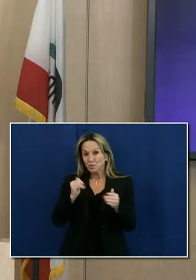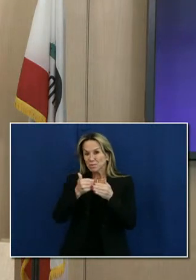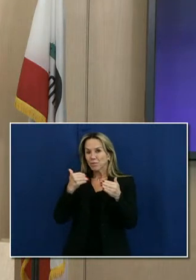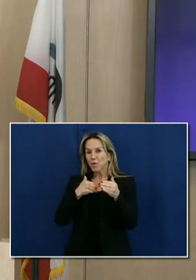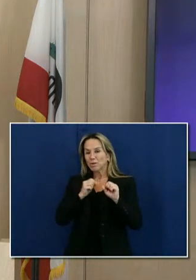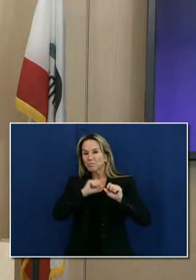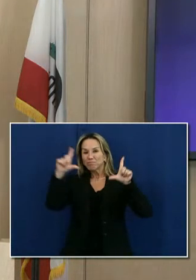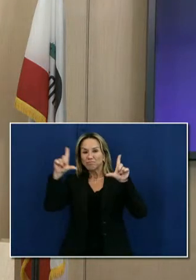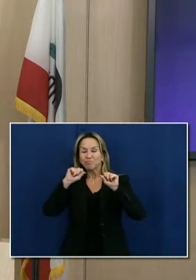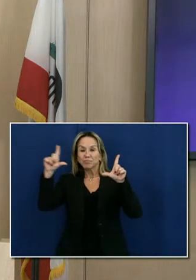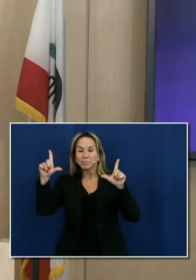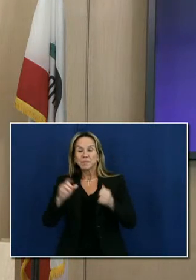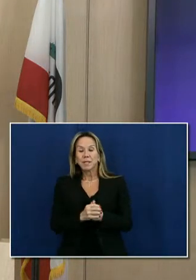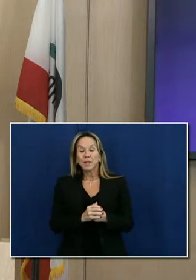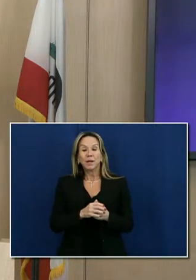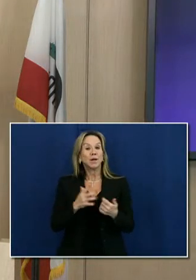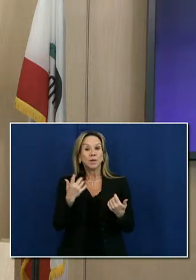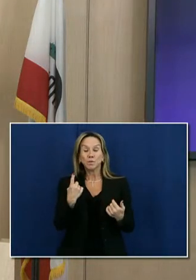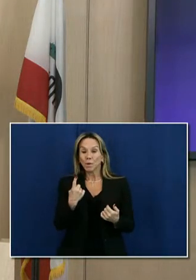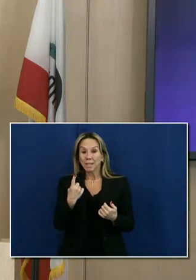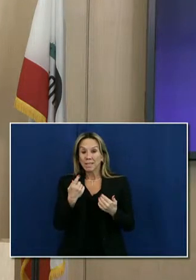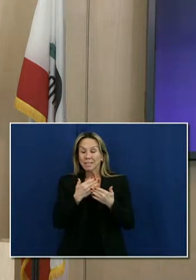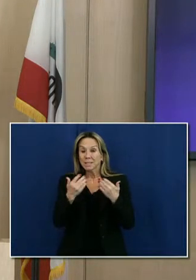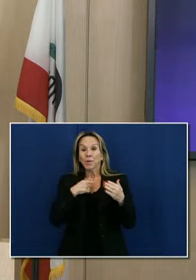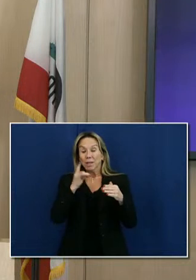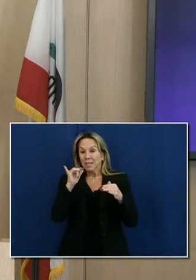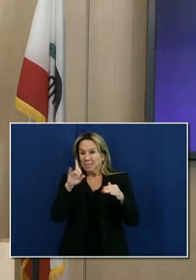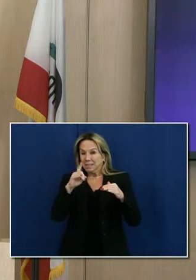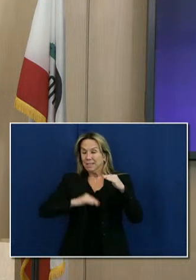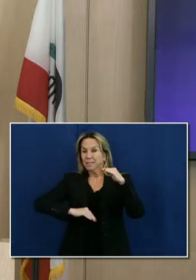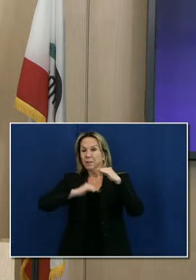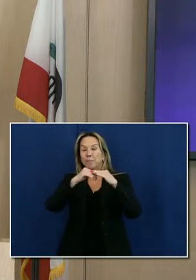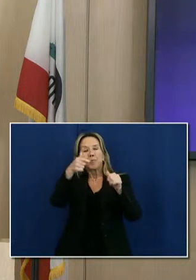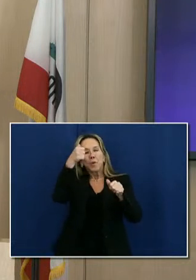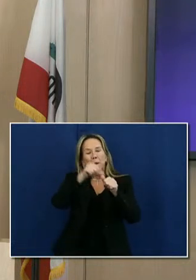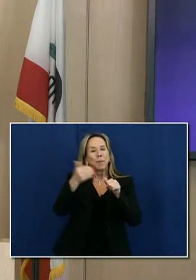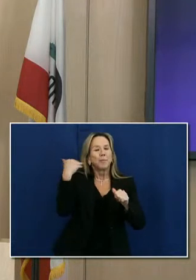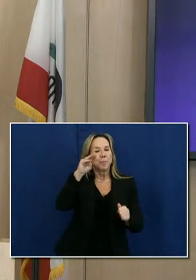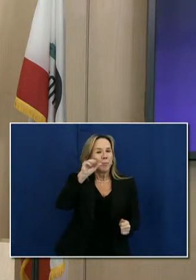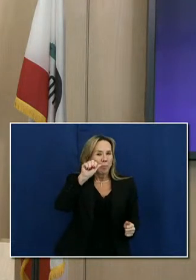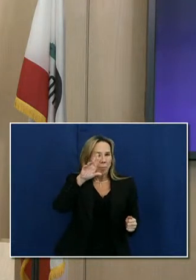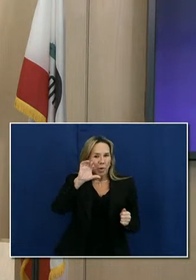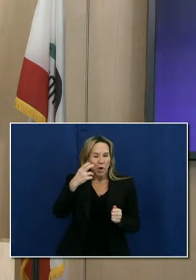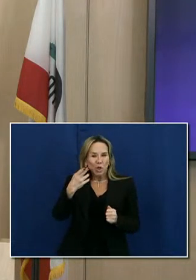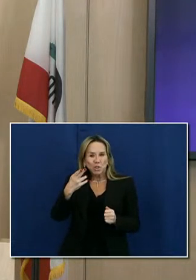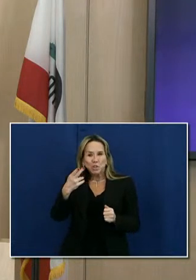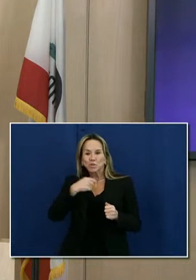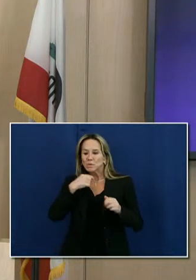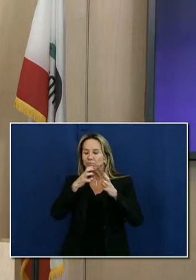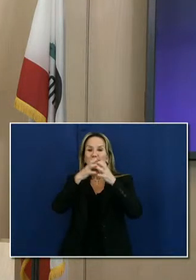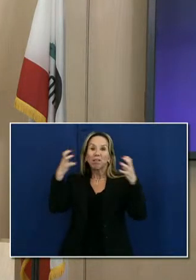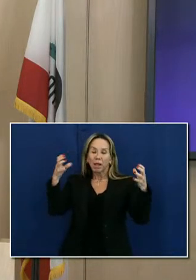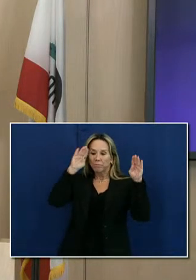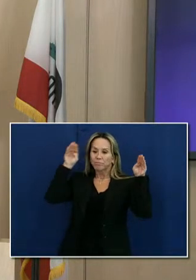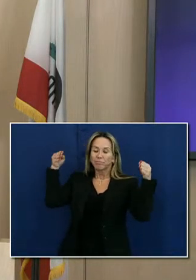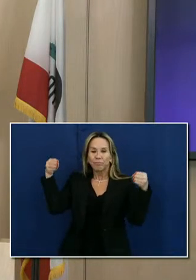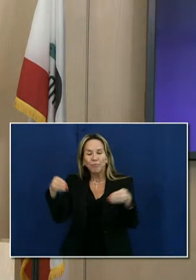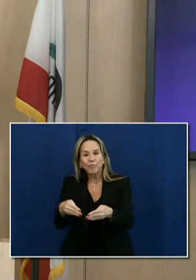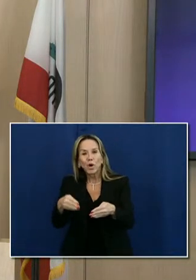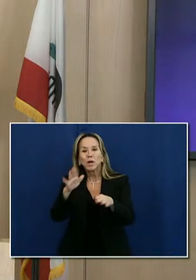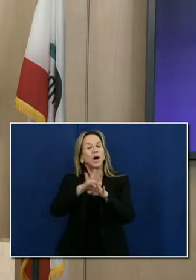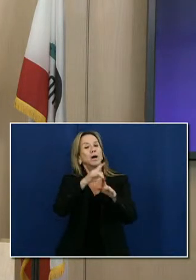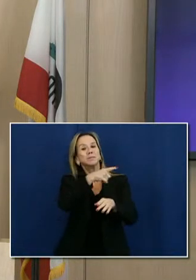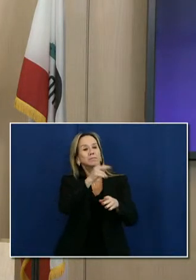numbers, a milestone that we hit. If you remember back in March, there was a lot of effort, or a lot of focus, I should say, around efforts